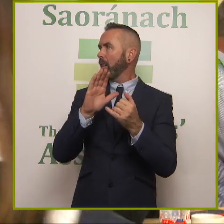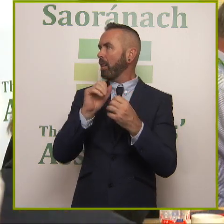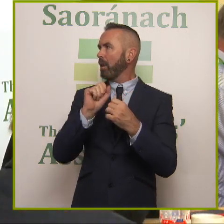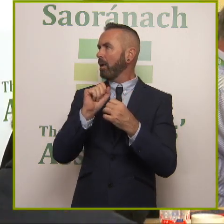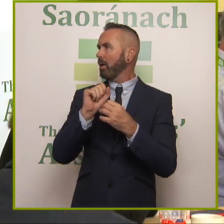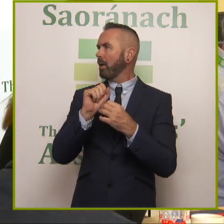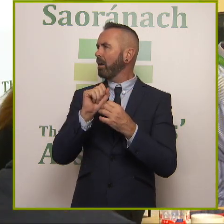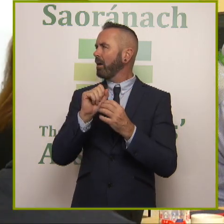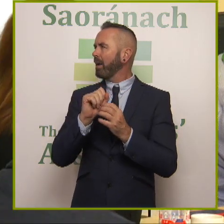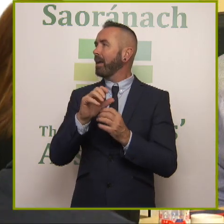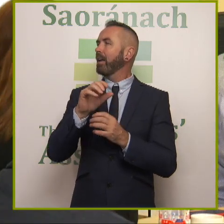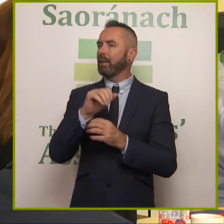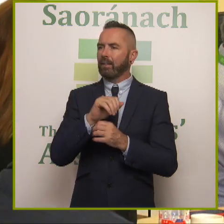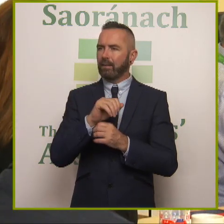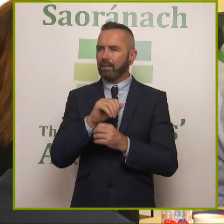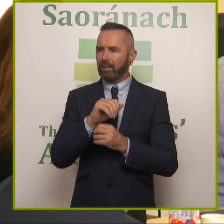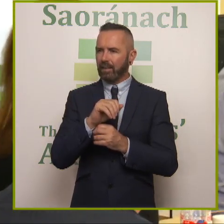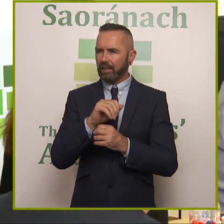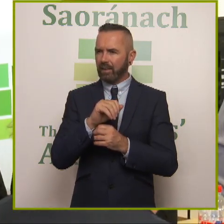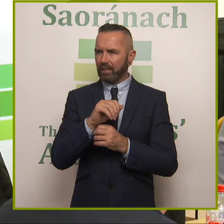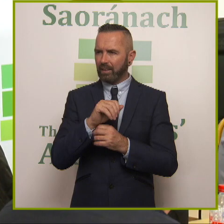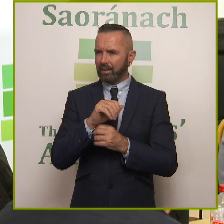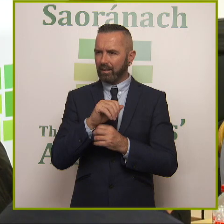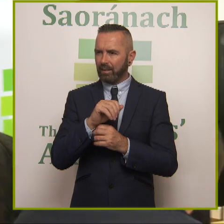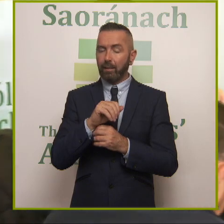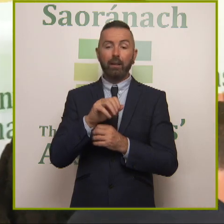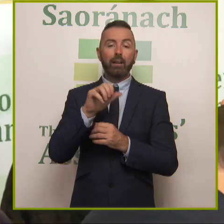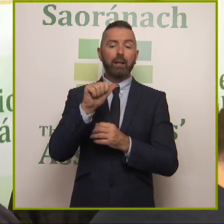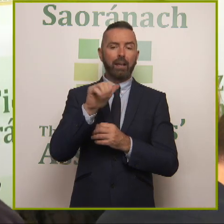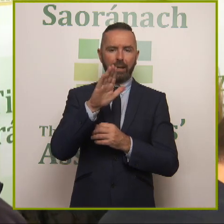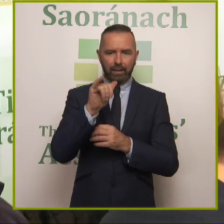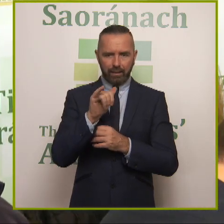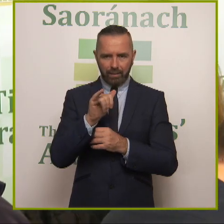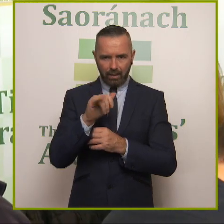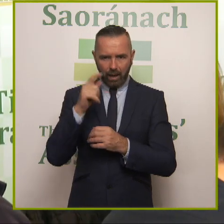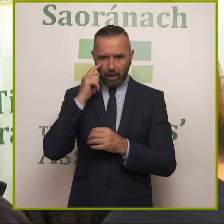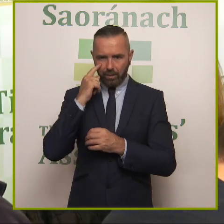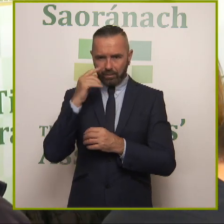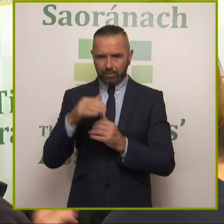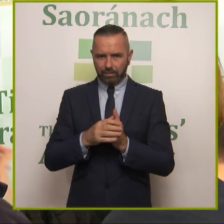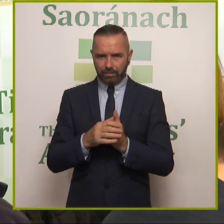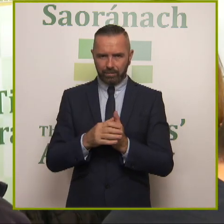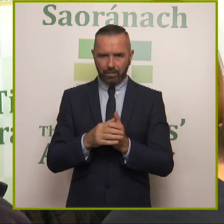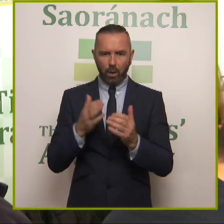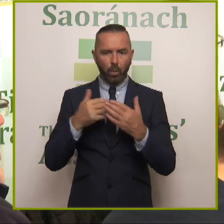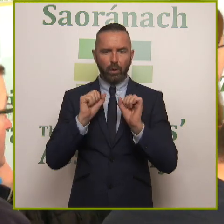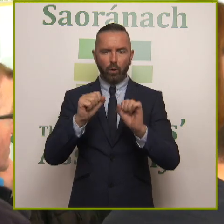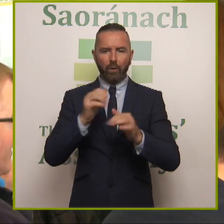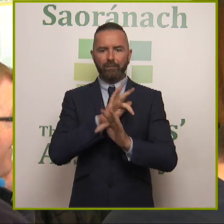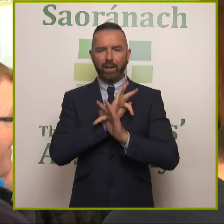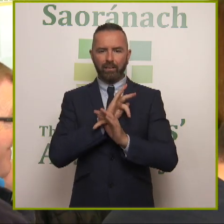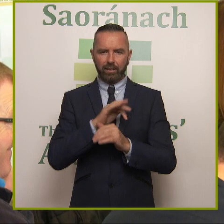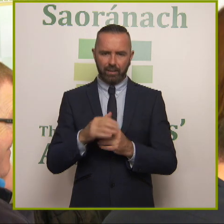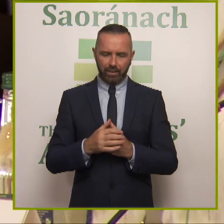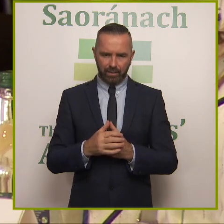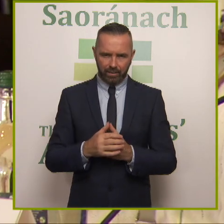who is it? Ailey, sorry. Will you tell us what your favourite call to action is, Ailey? And if you can talk into the microphone, thank